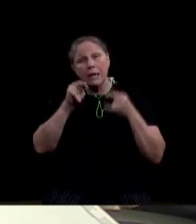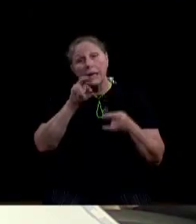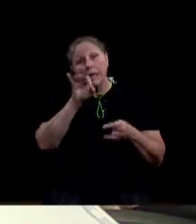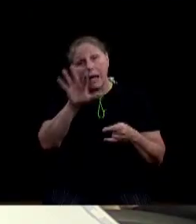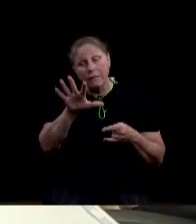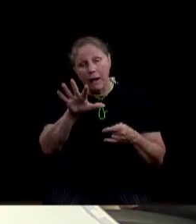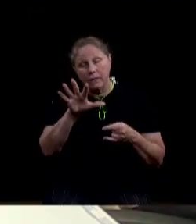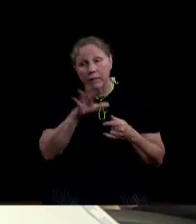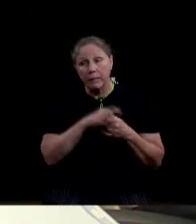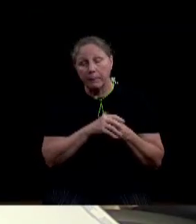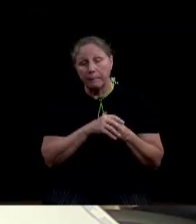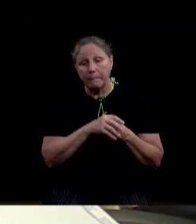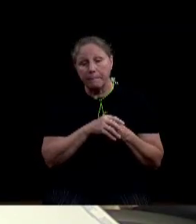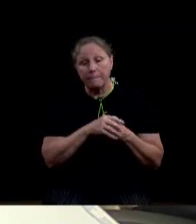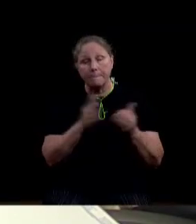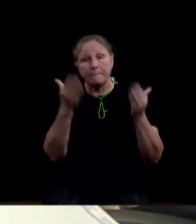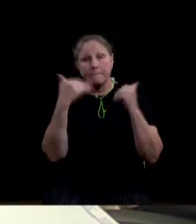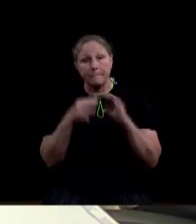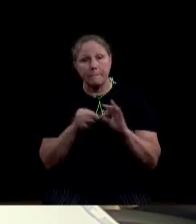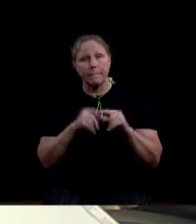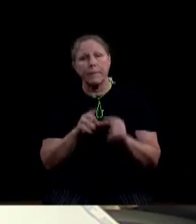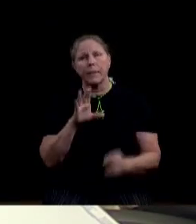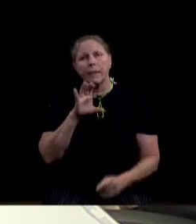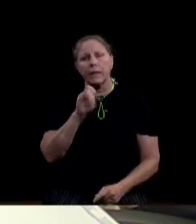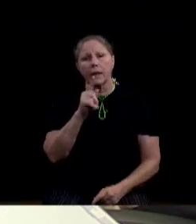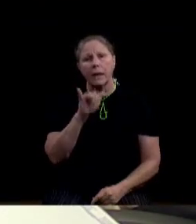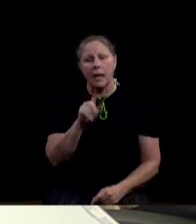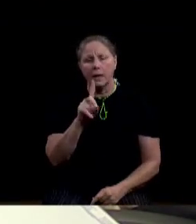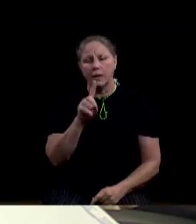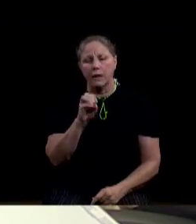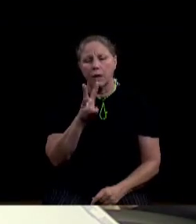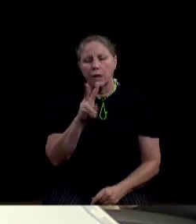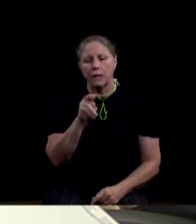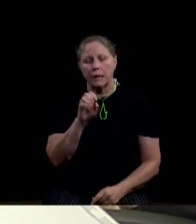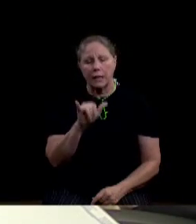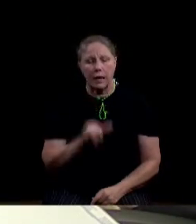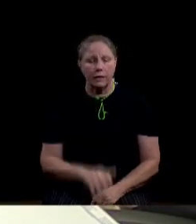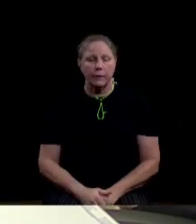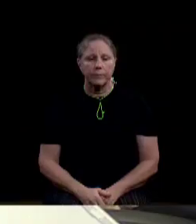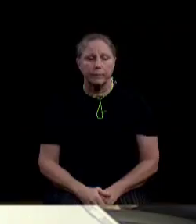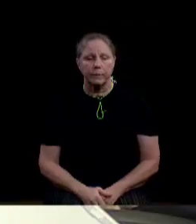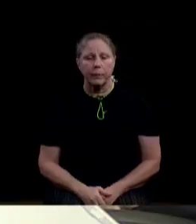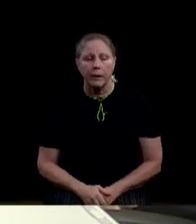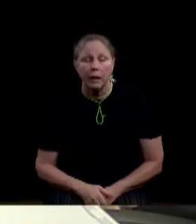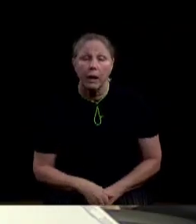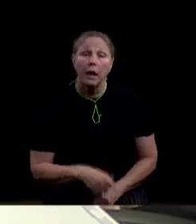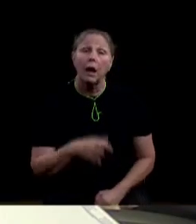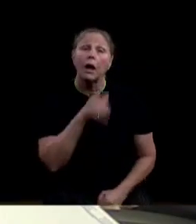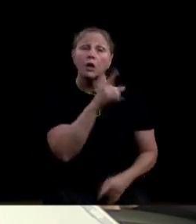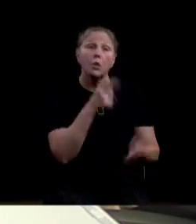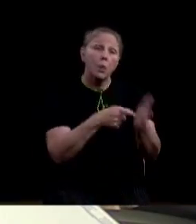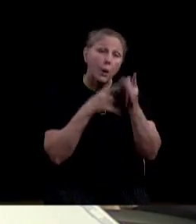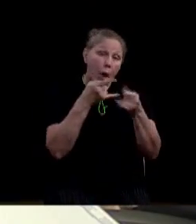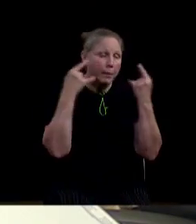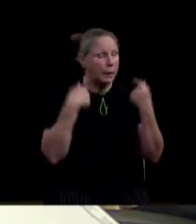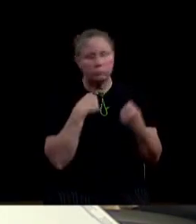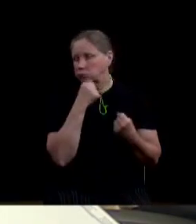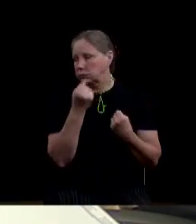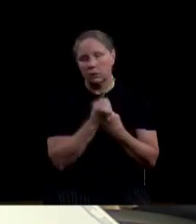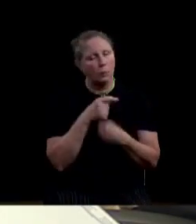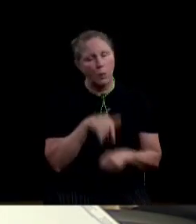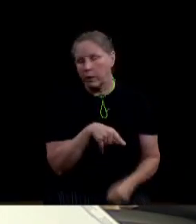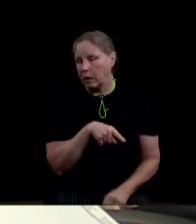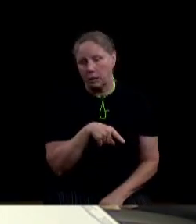Kathy Downey. We are not for mandatory mask requirements. It is not recommended for healthy adults to wear one.